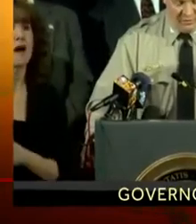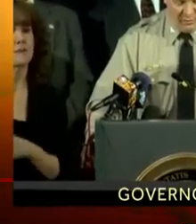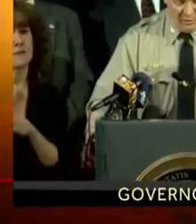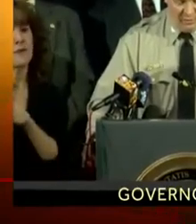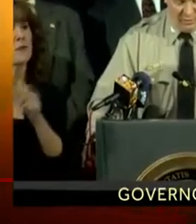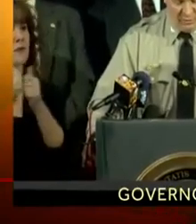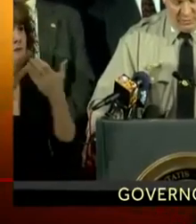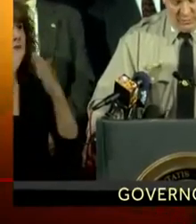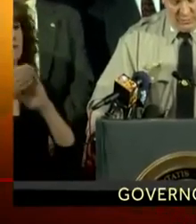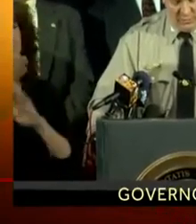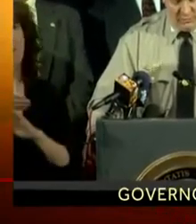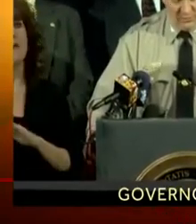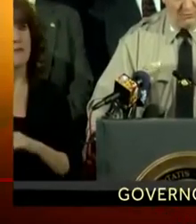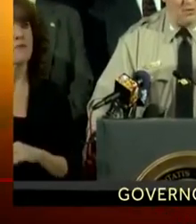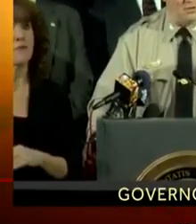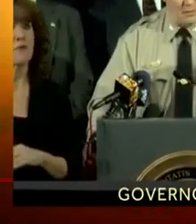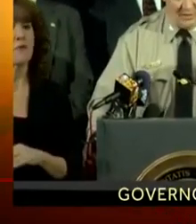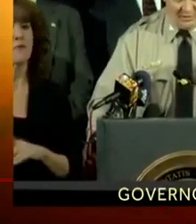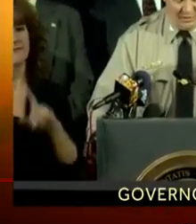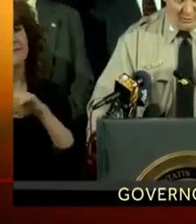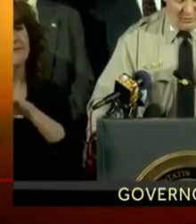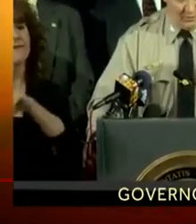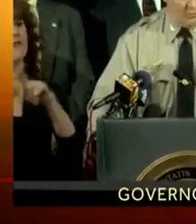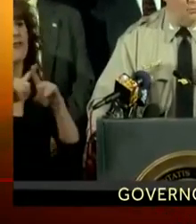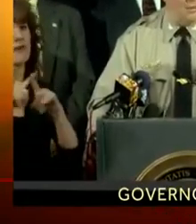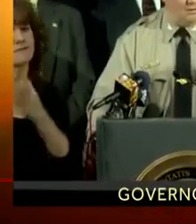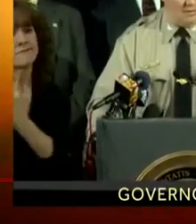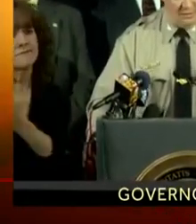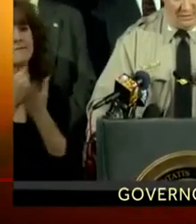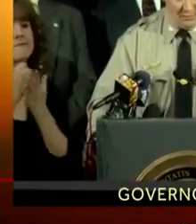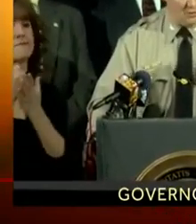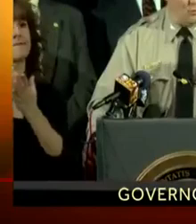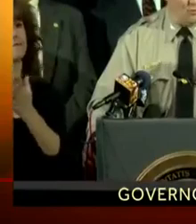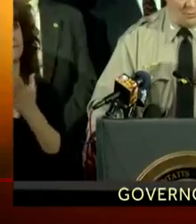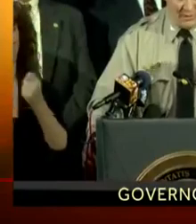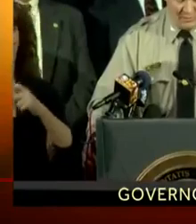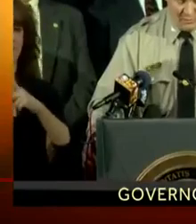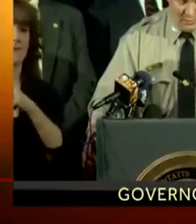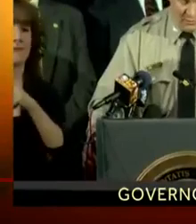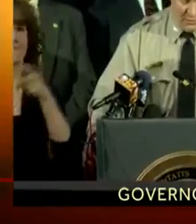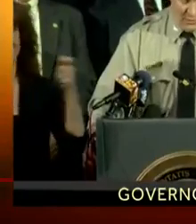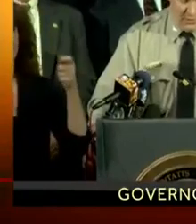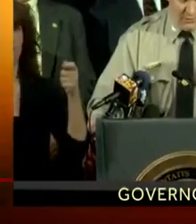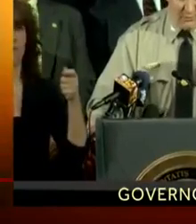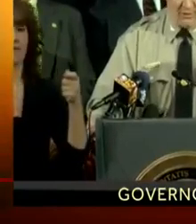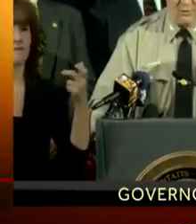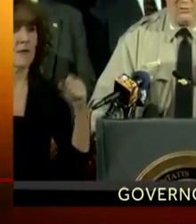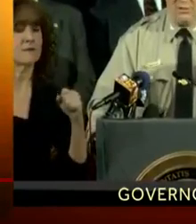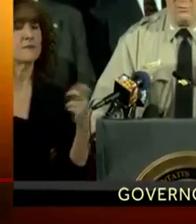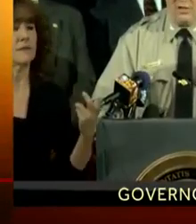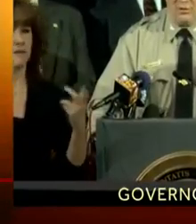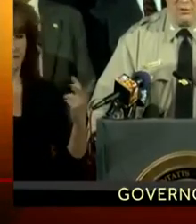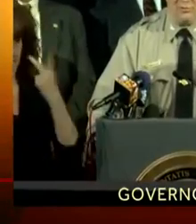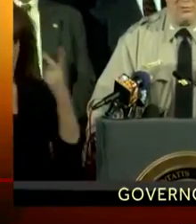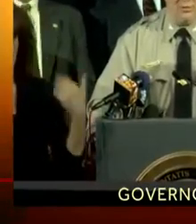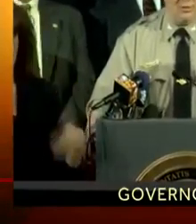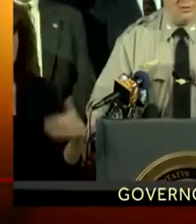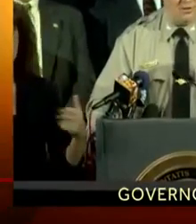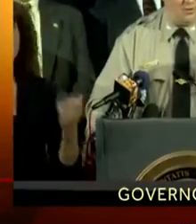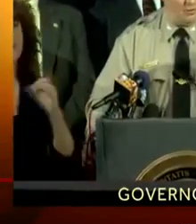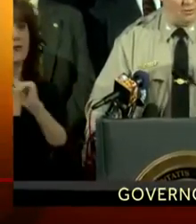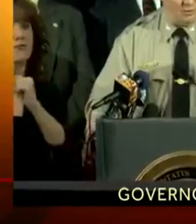with the City of Baltimore in various capacities, helping to maintain as much order as possible. As you've seen, many